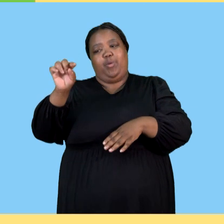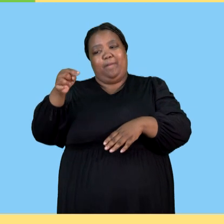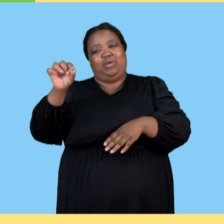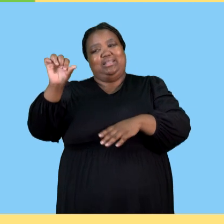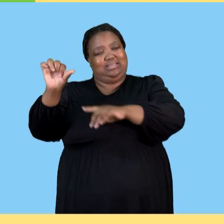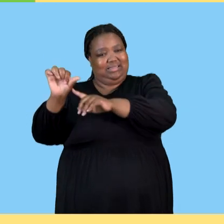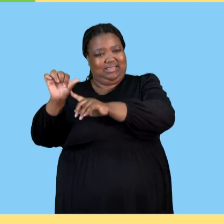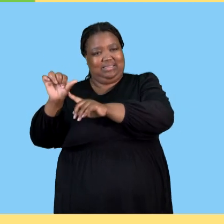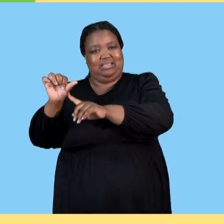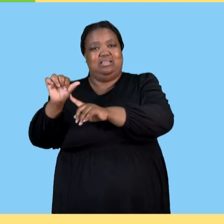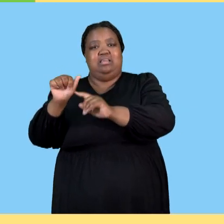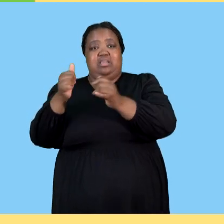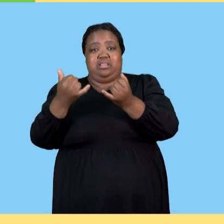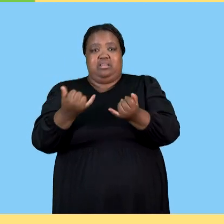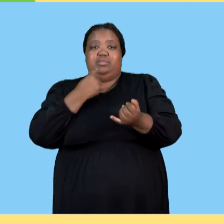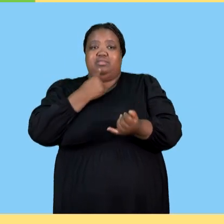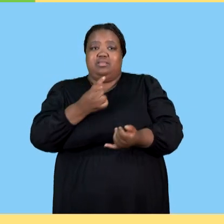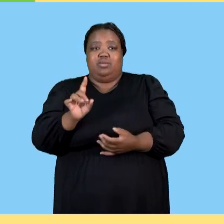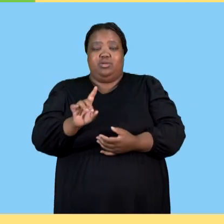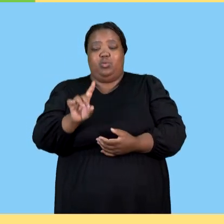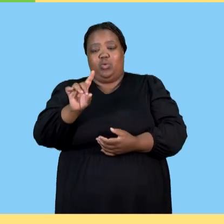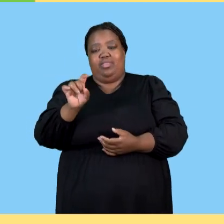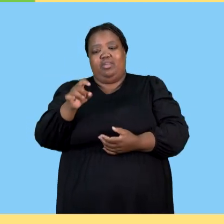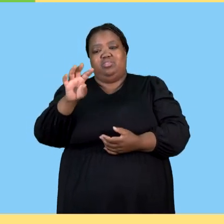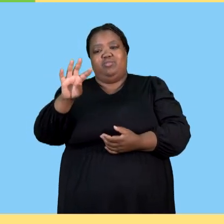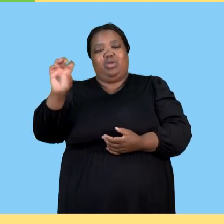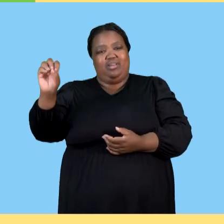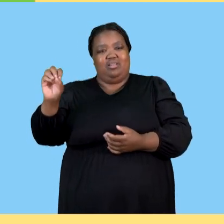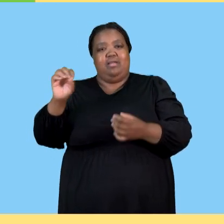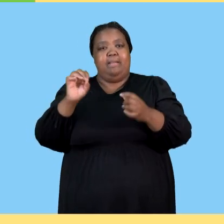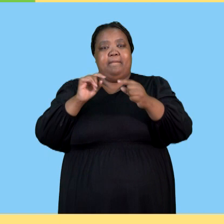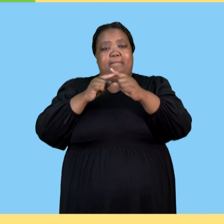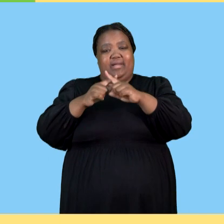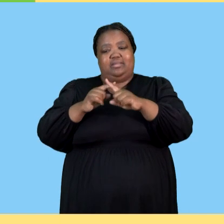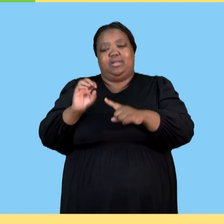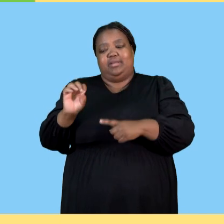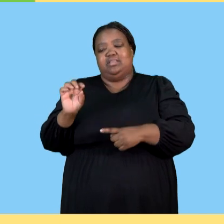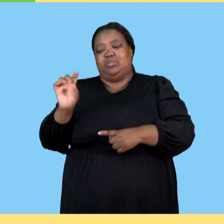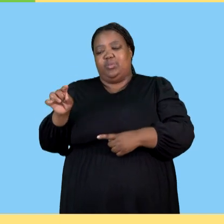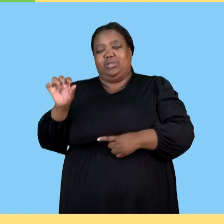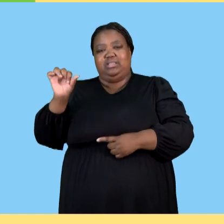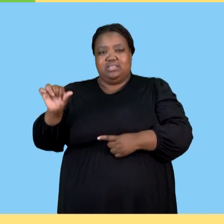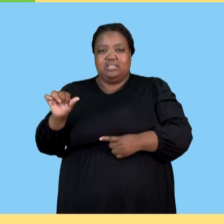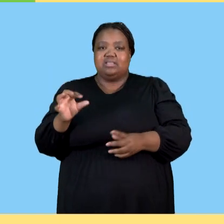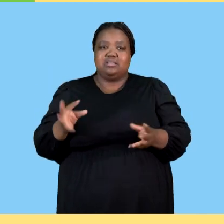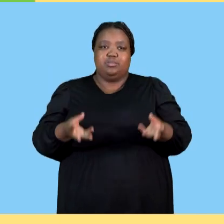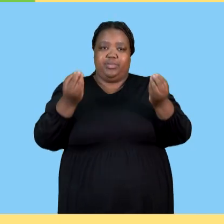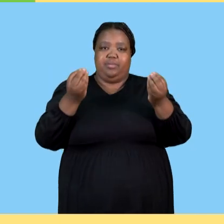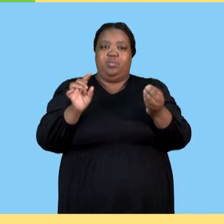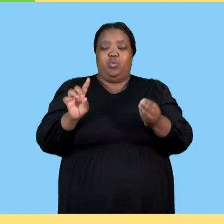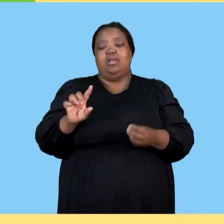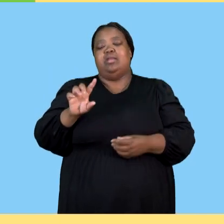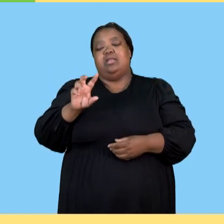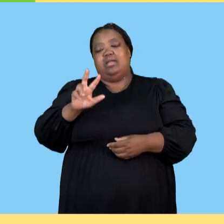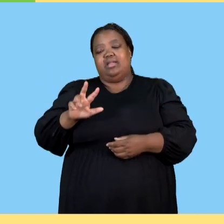pair. So we'll now say 1,400 rands multiplied by 0.6. That will give you